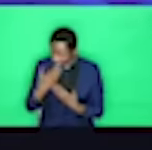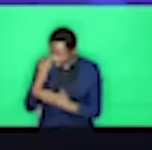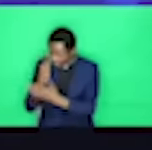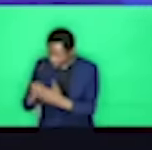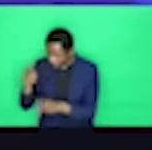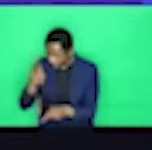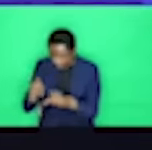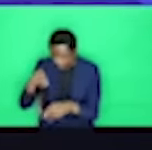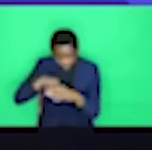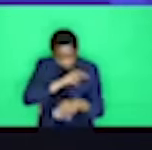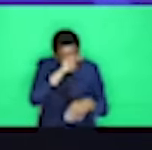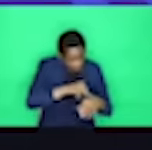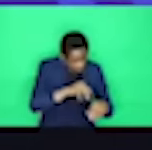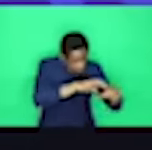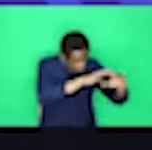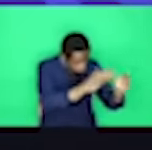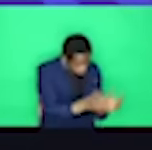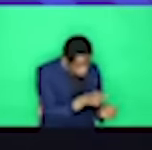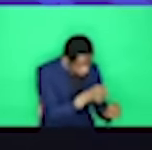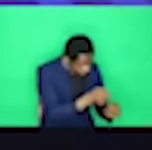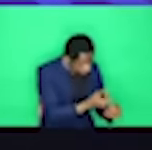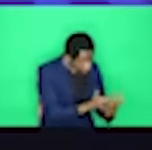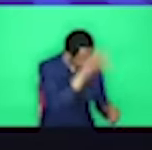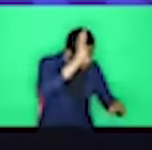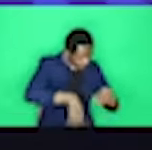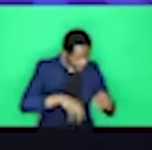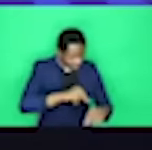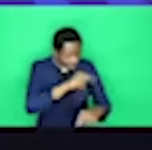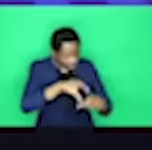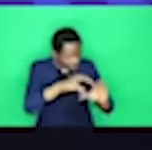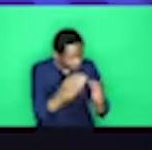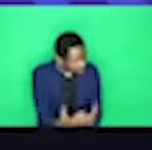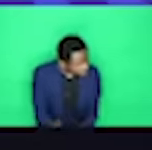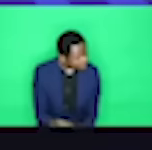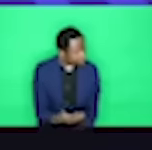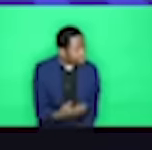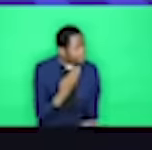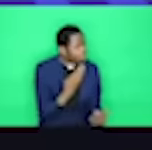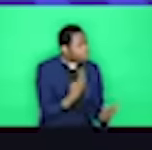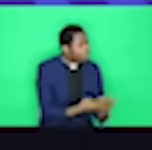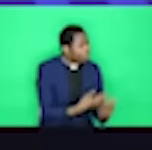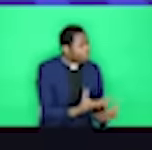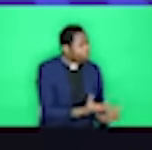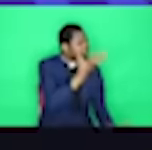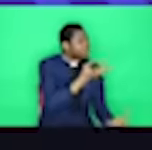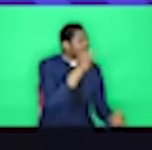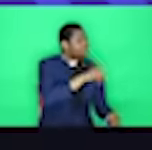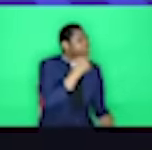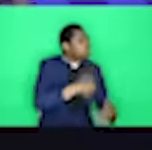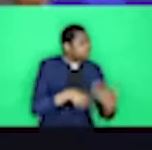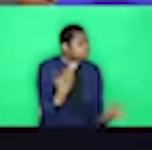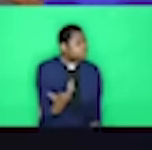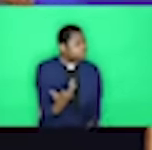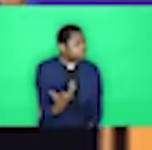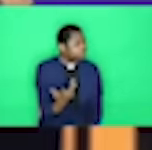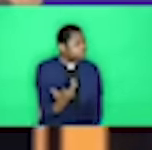constituency? What do you need that all that money for? You are a